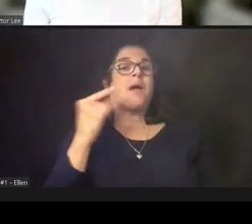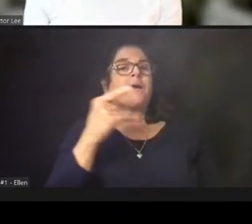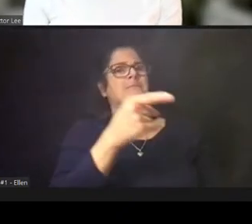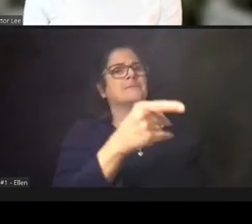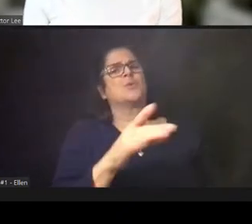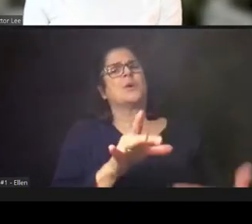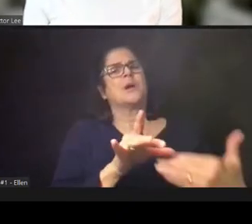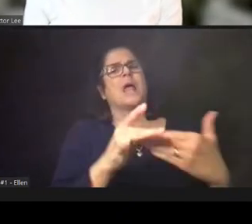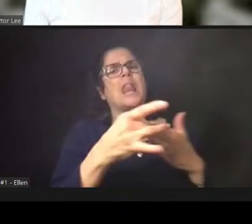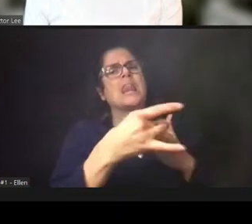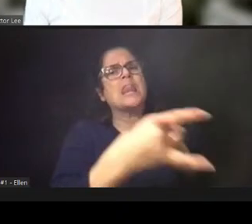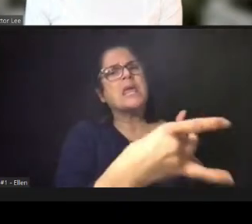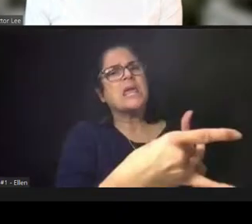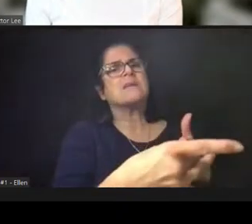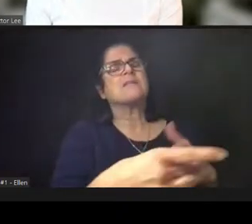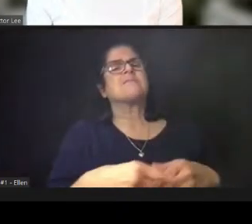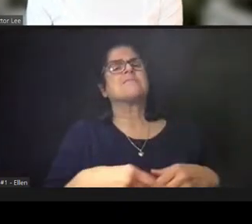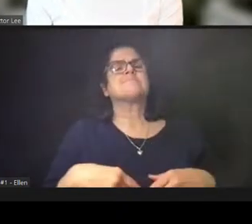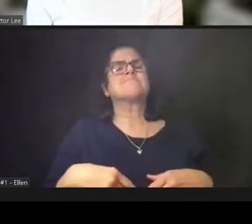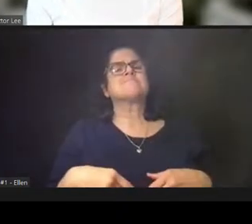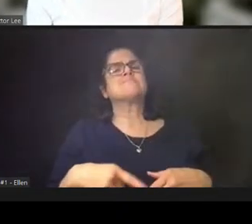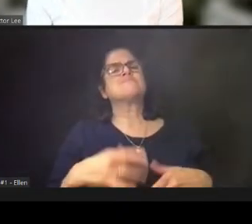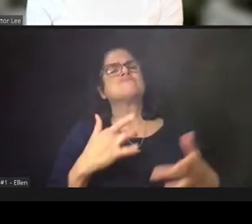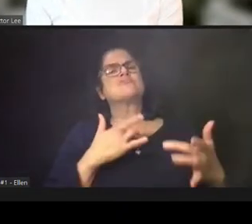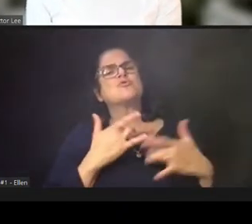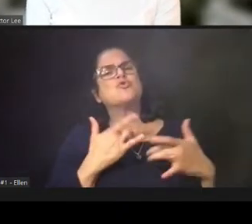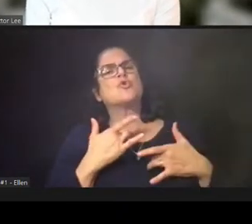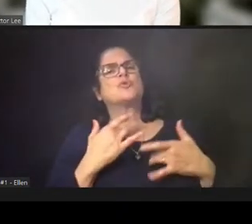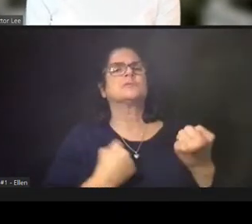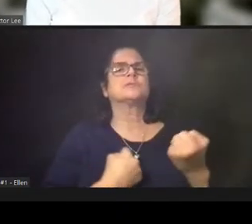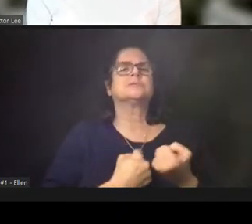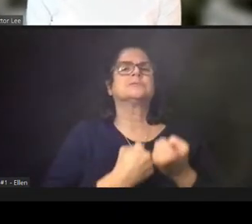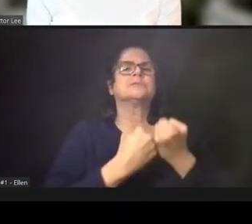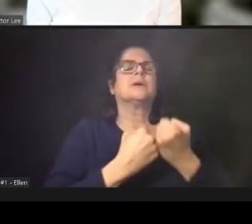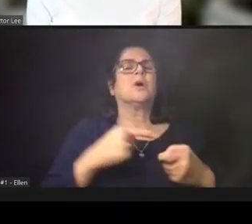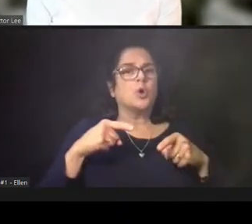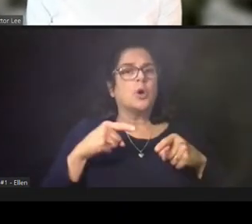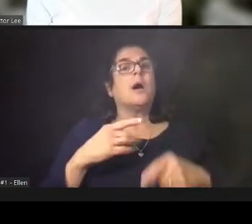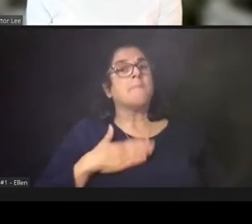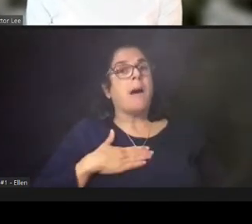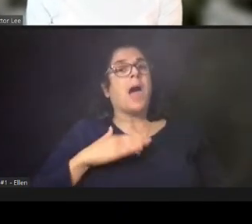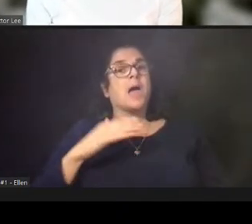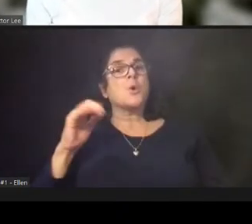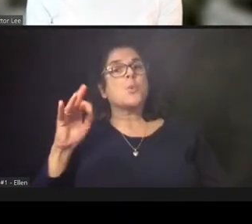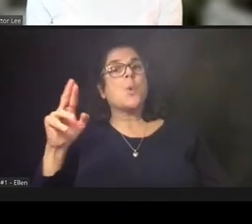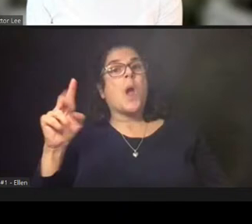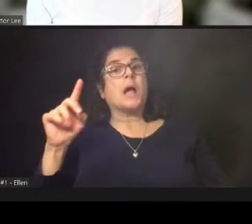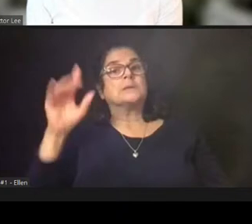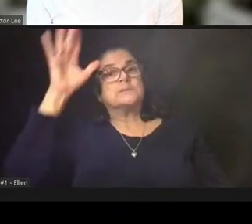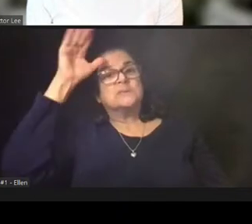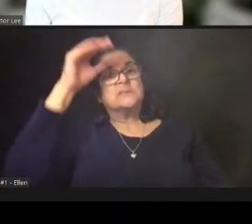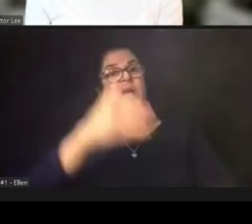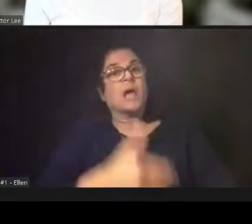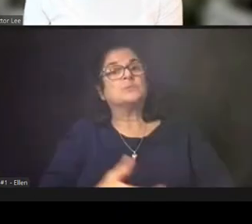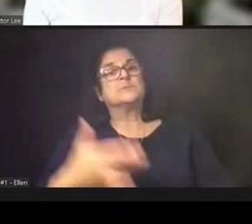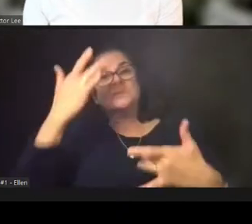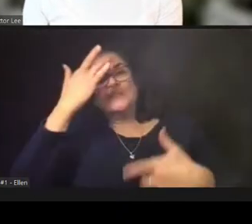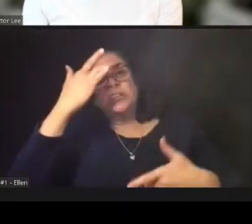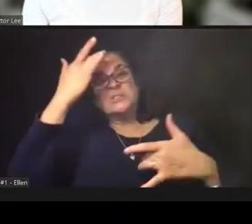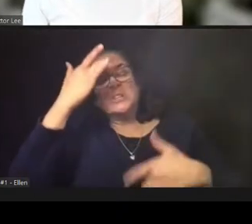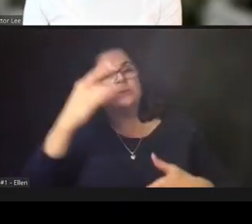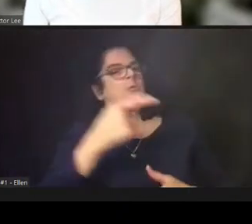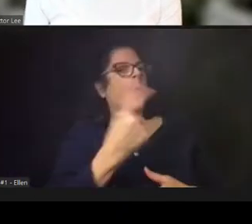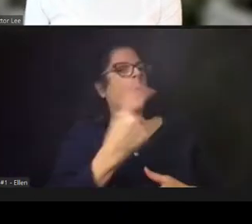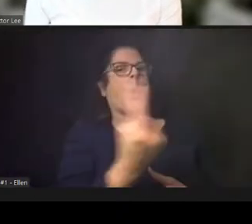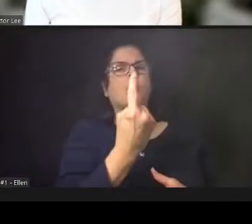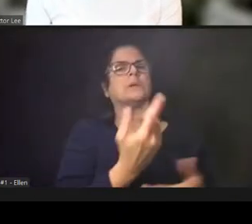your compassion and concern. Remember, even during my grandson's illness, you'd always check on me and check on him. I just